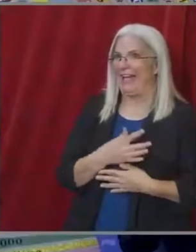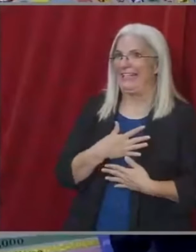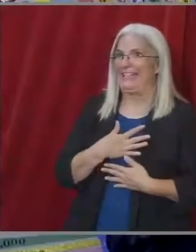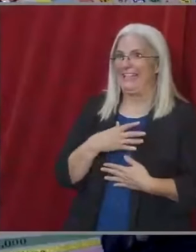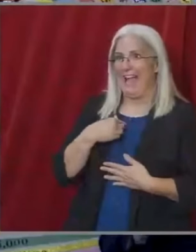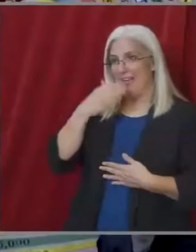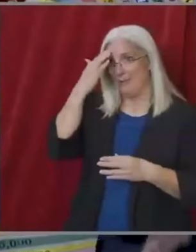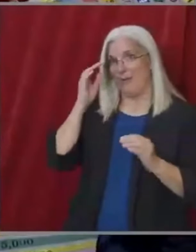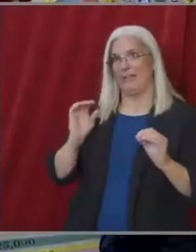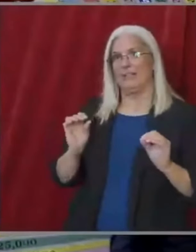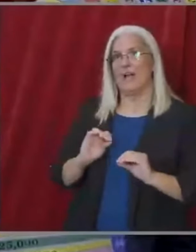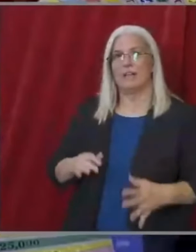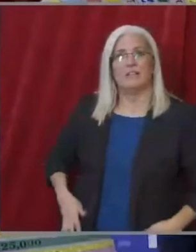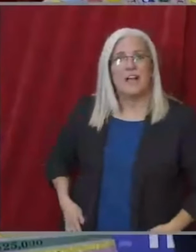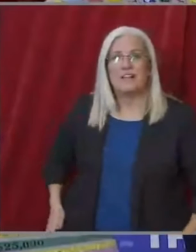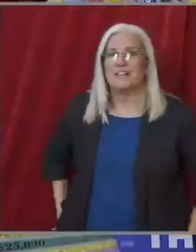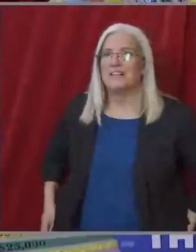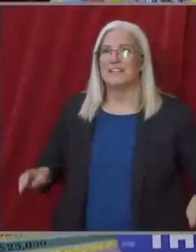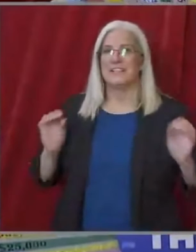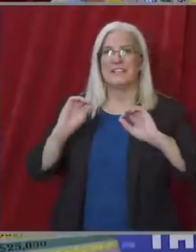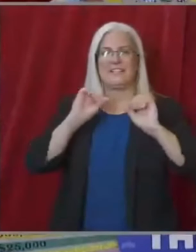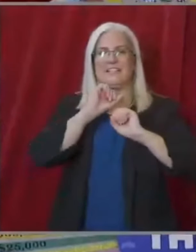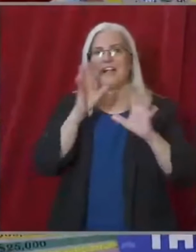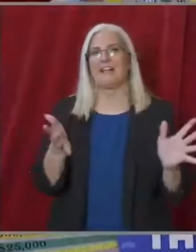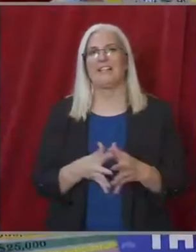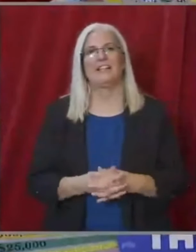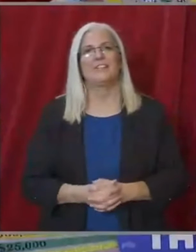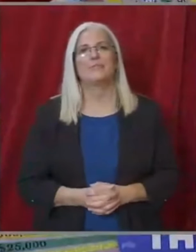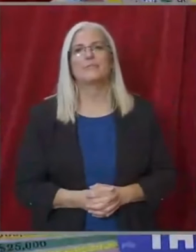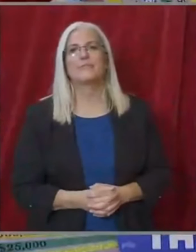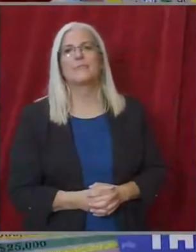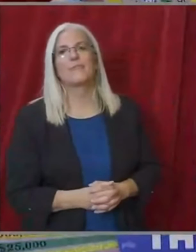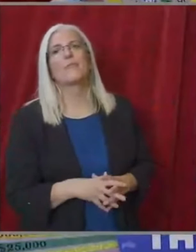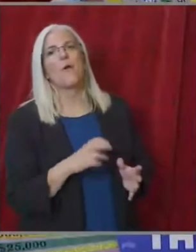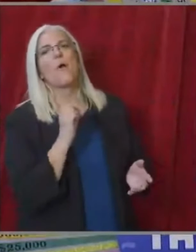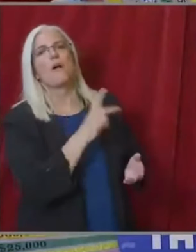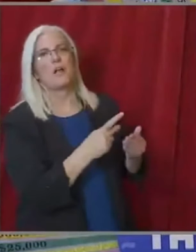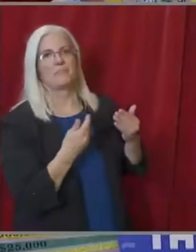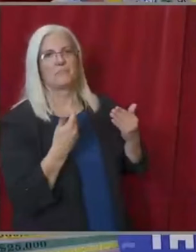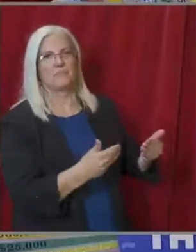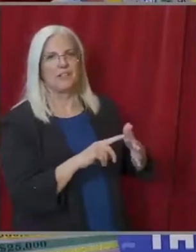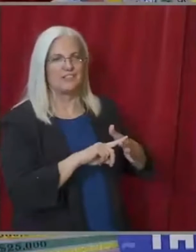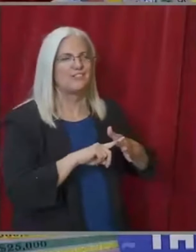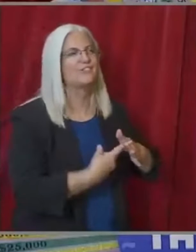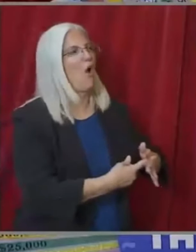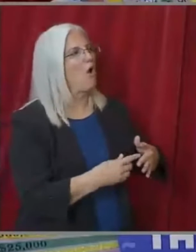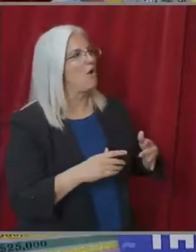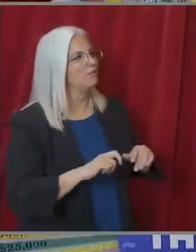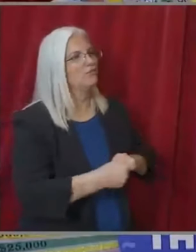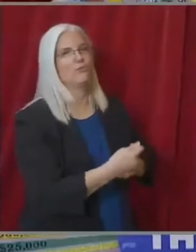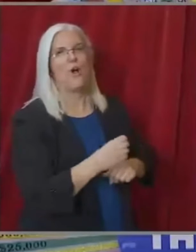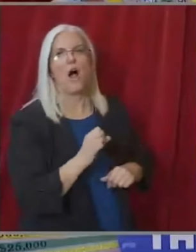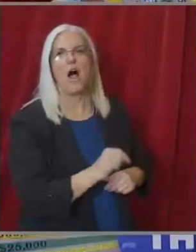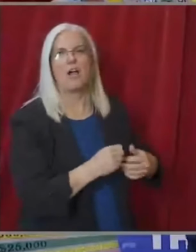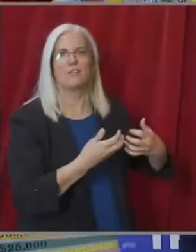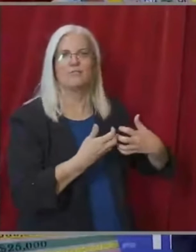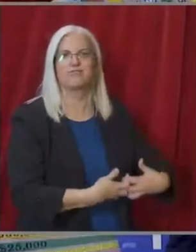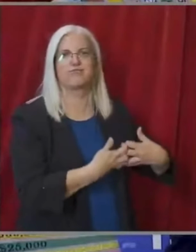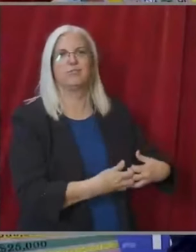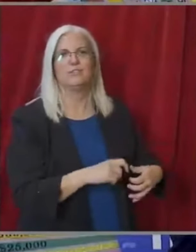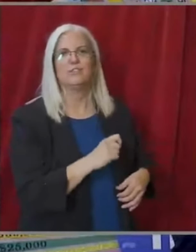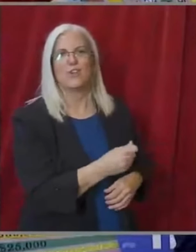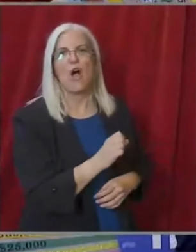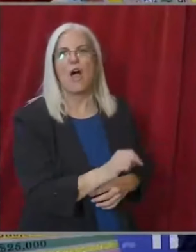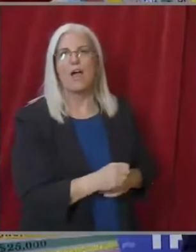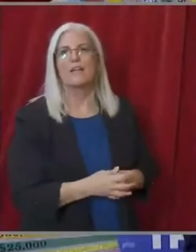the whole thing. Nothing. All right. Correct. So with that, let's turn this damn thing on and let's get it. Get these 15 names or